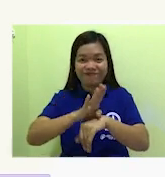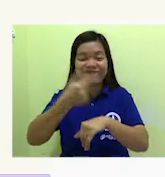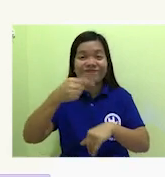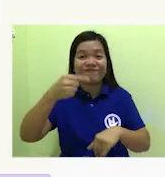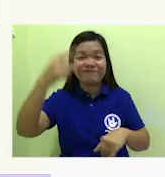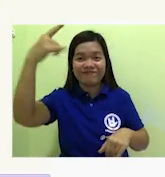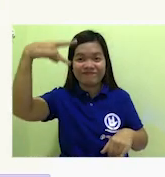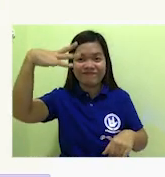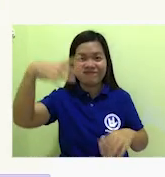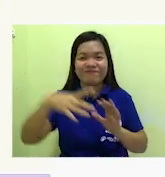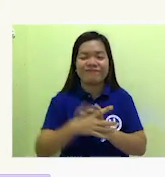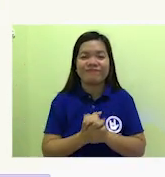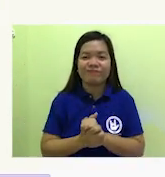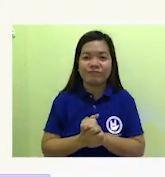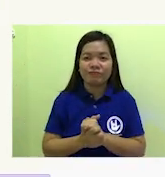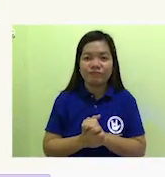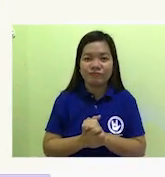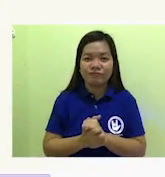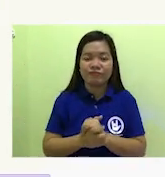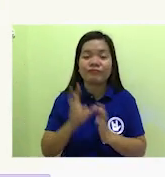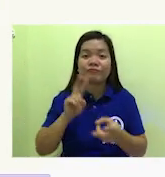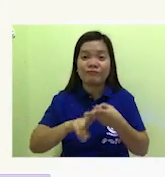Good job. It's green light.